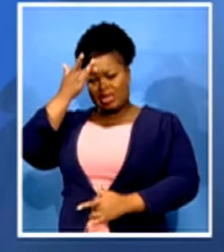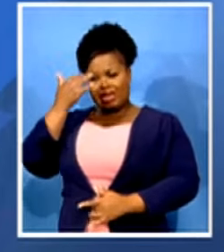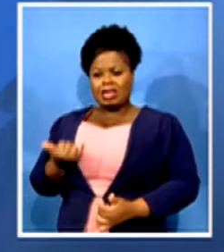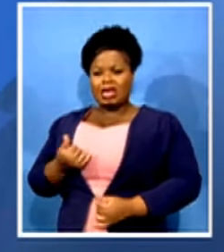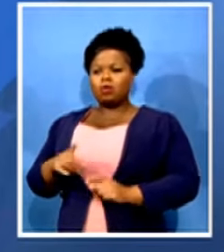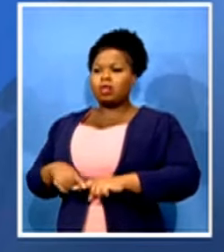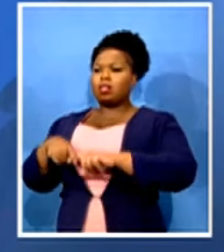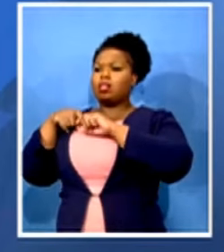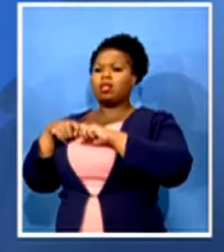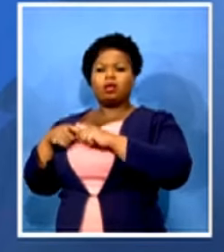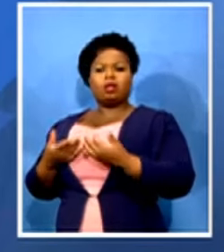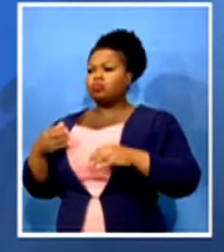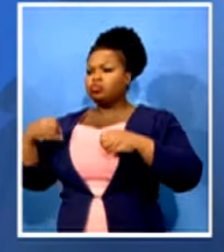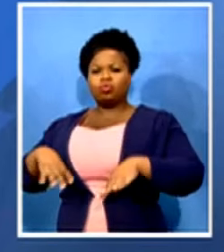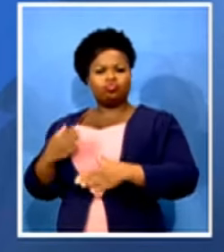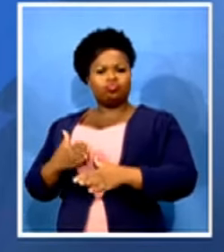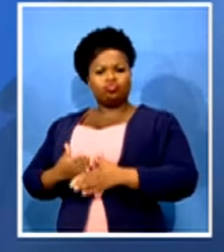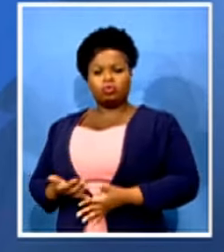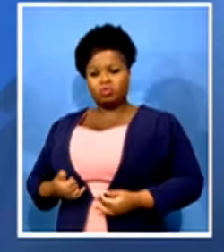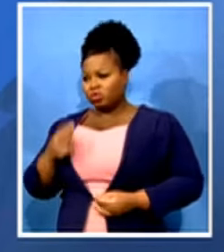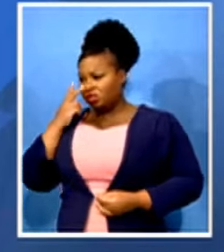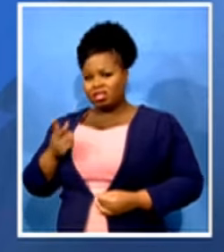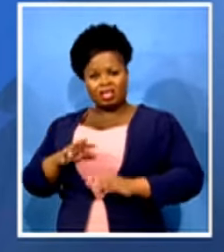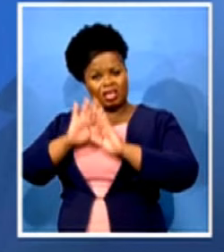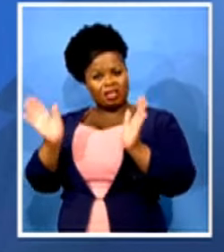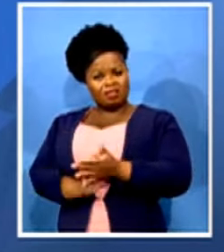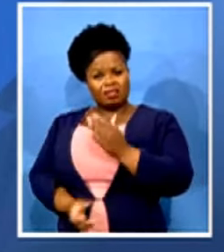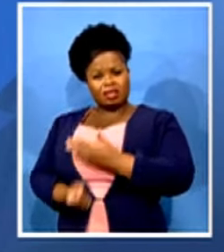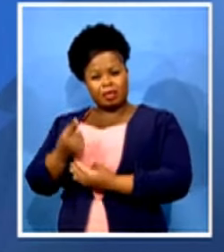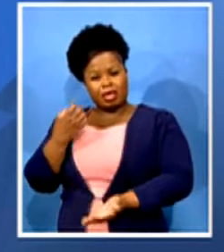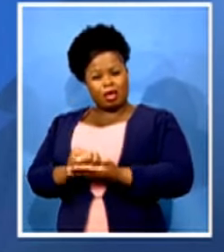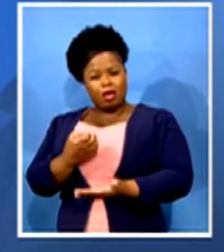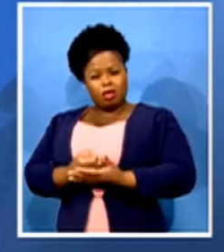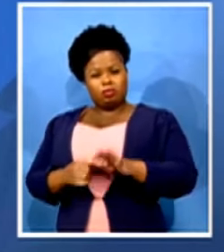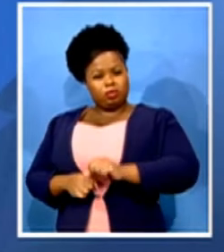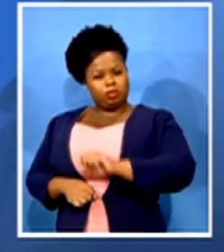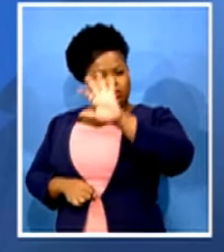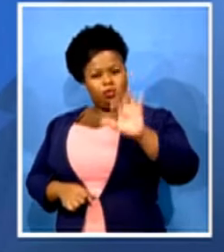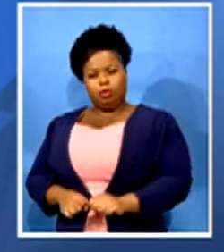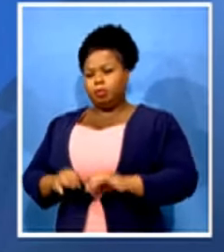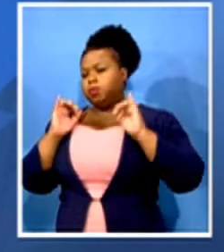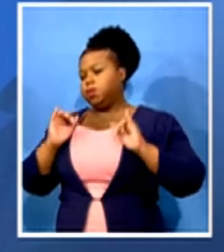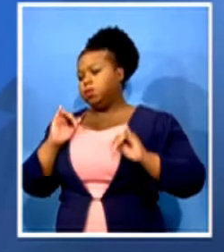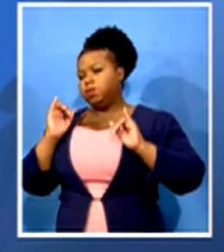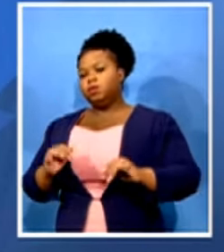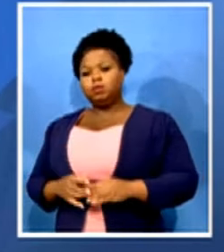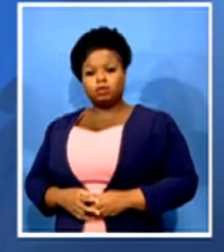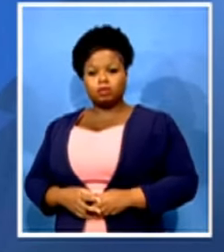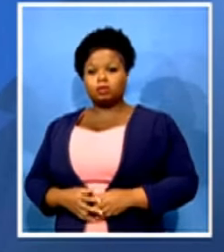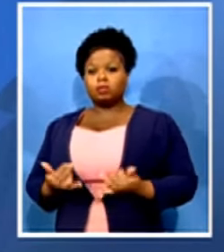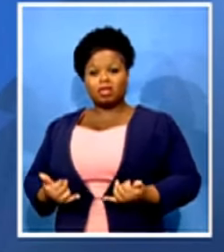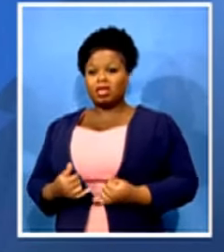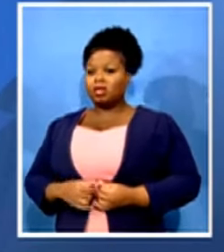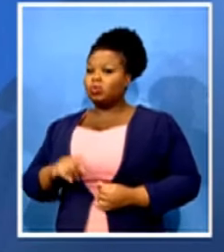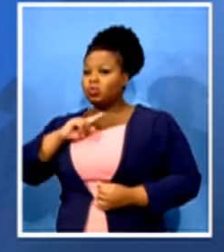happening across the economy in South Africa, it's dramatic. And, we are major contributors to the tax bracket.